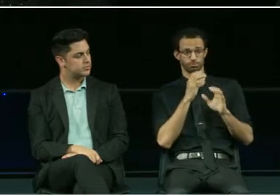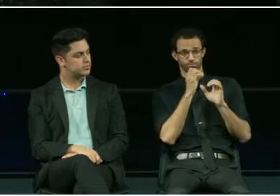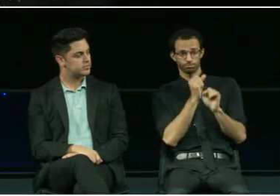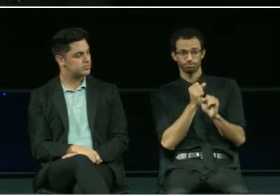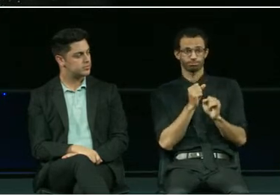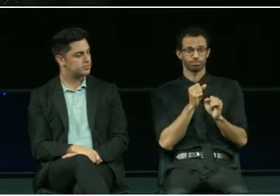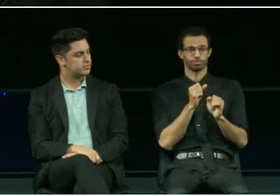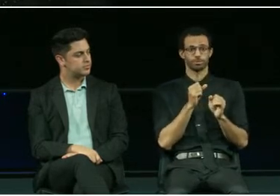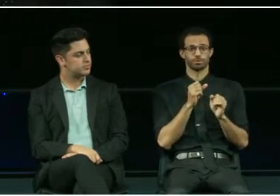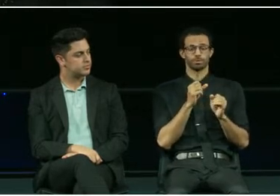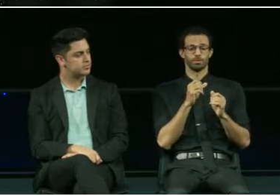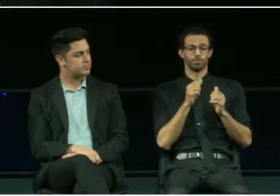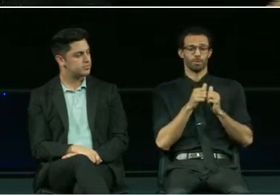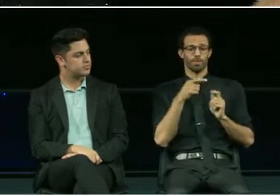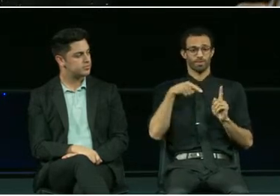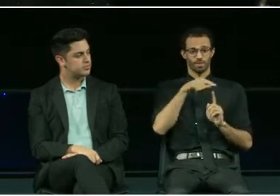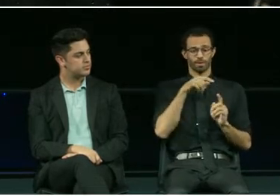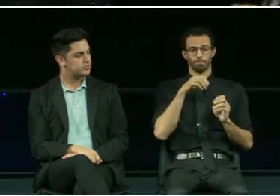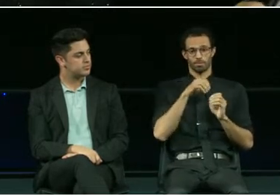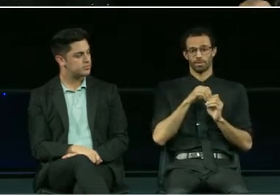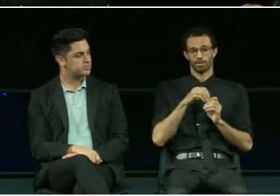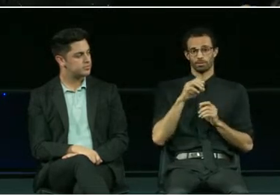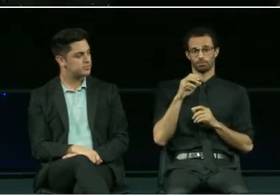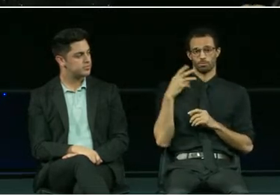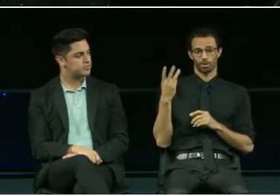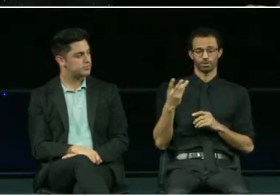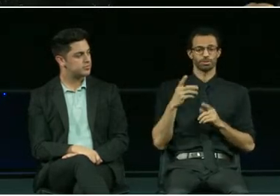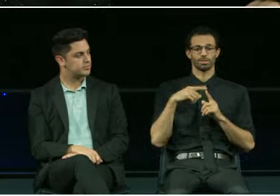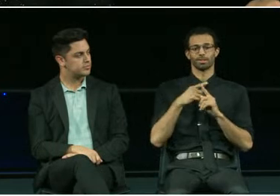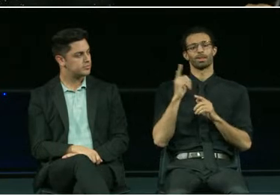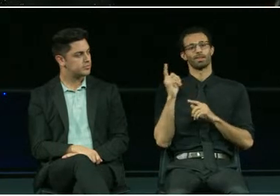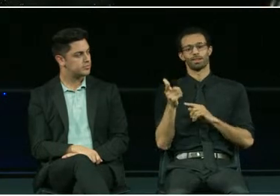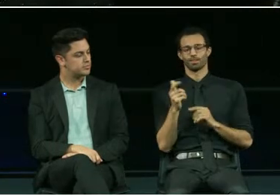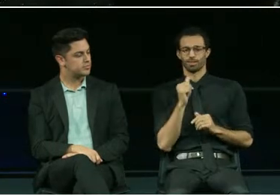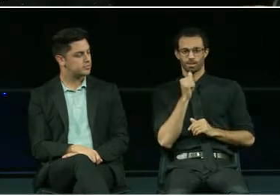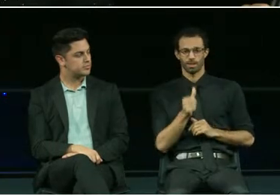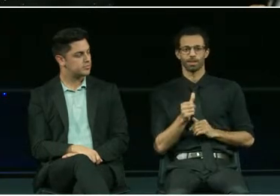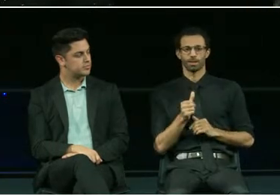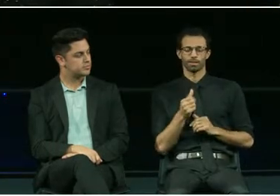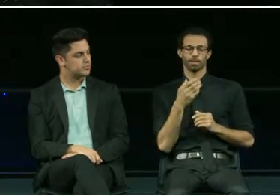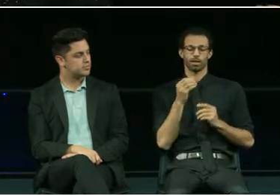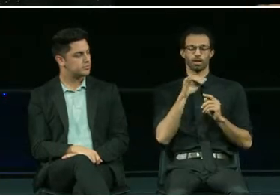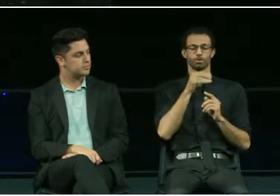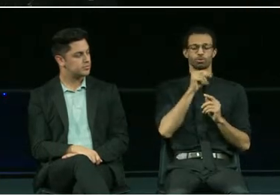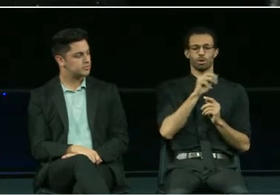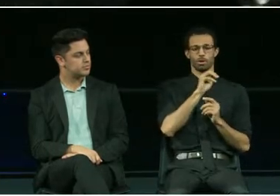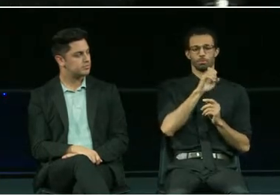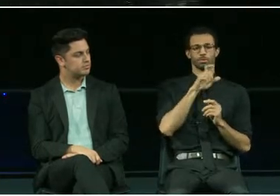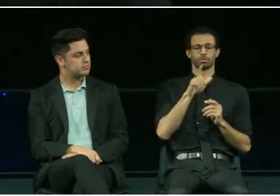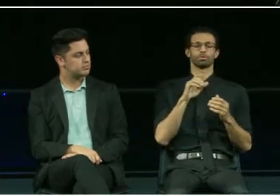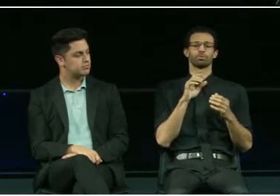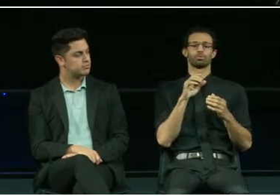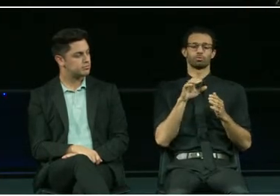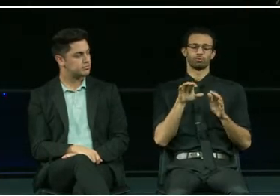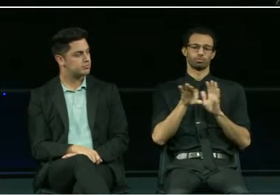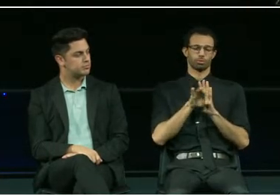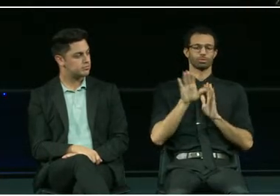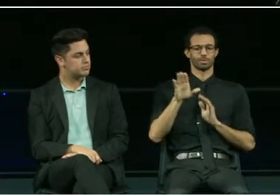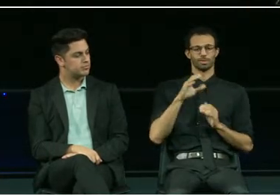theoretically. And, you know, eventually John Mitchell chose his boss over his wife.